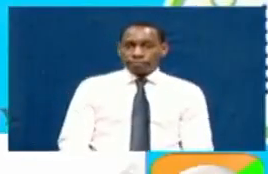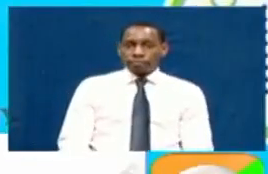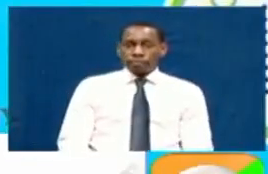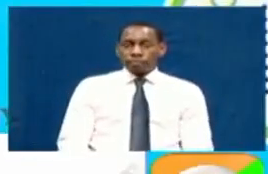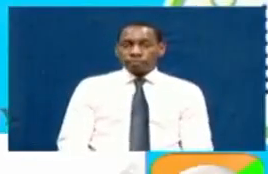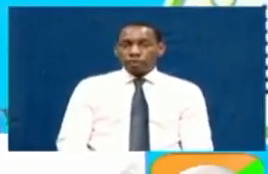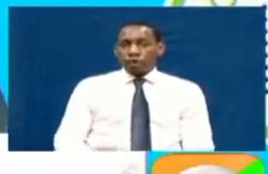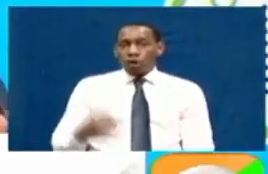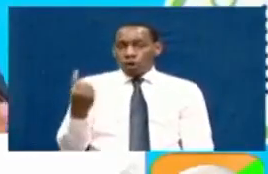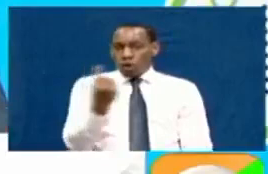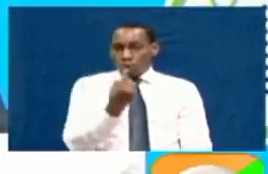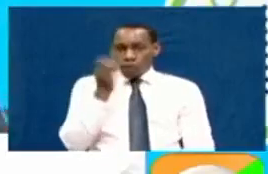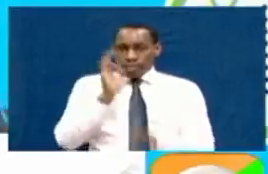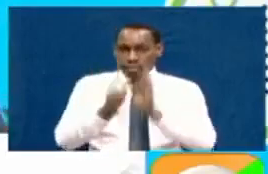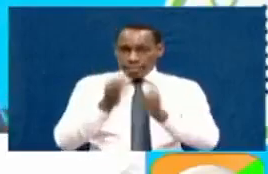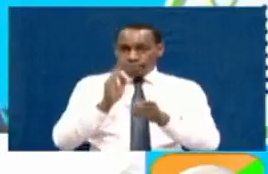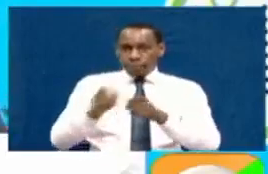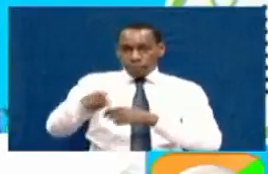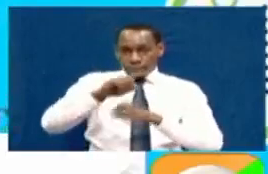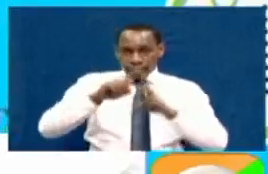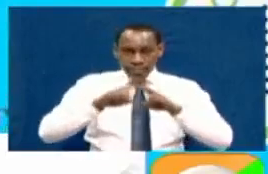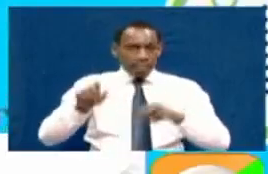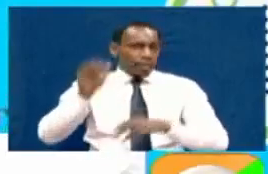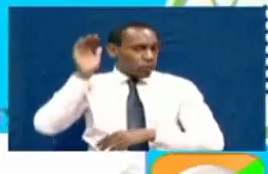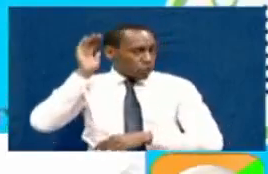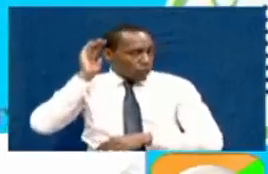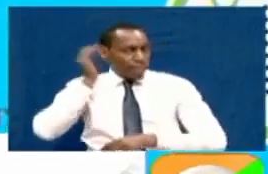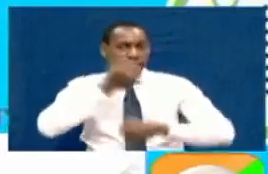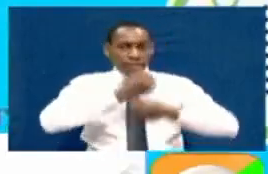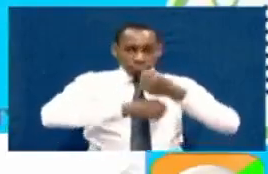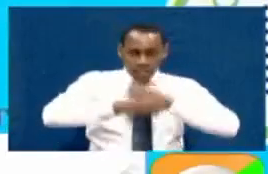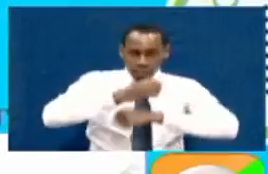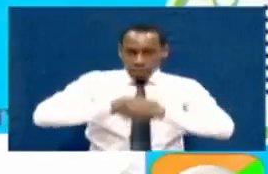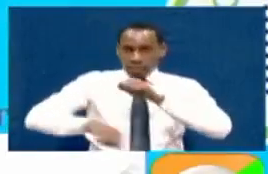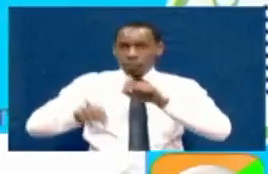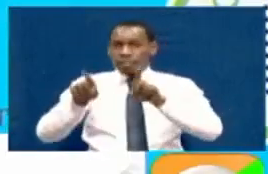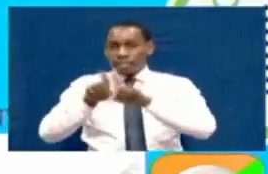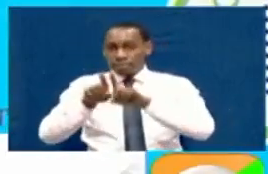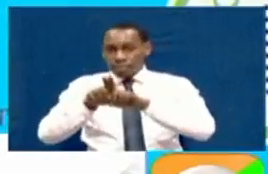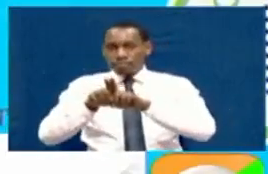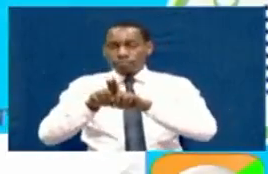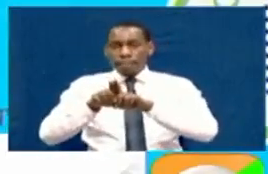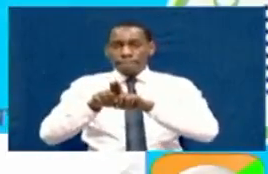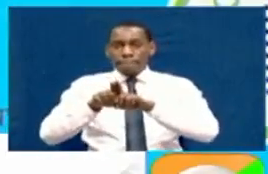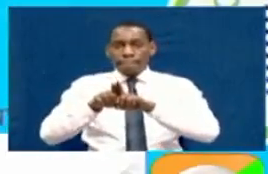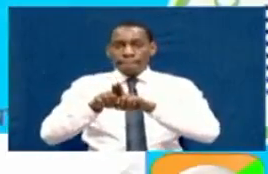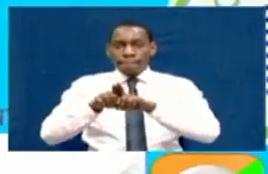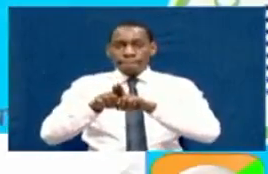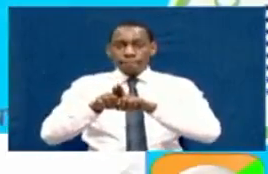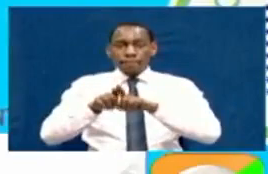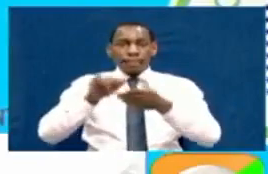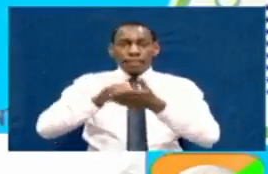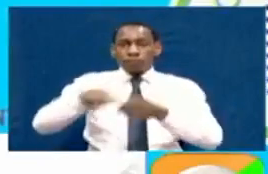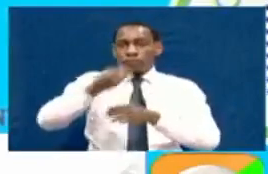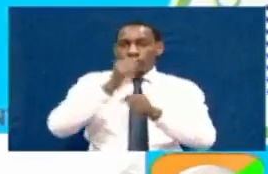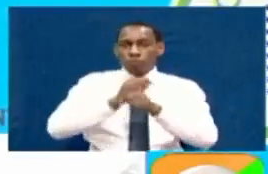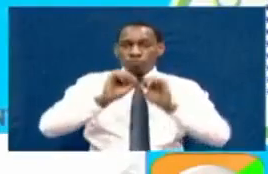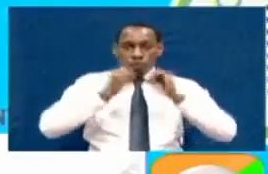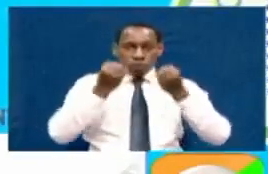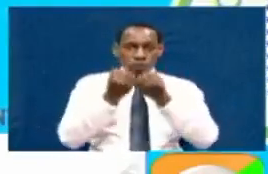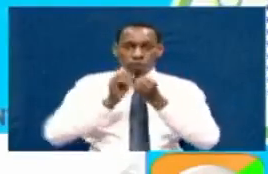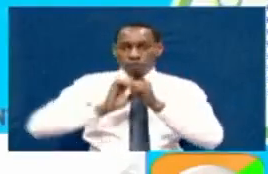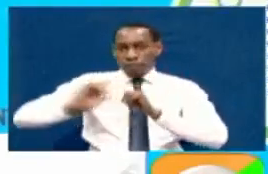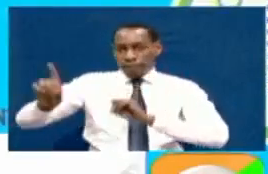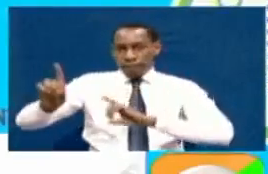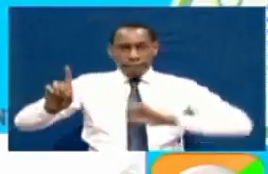unless we start observing certain measures and ensuring that we do social